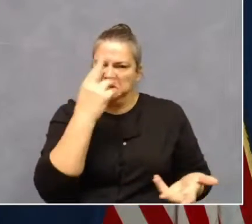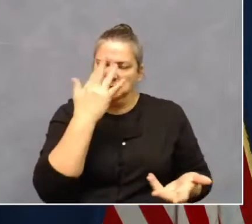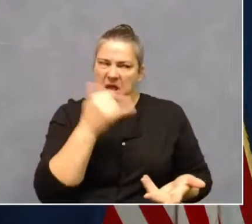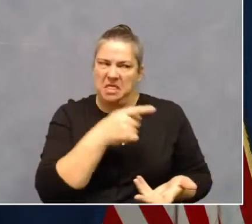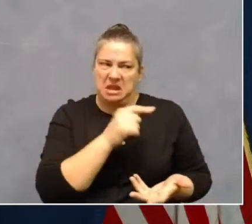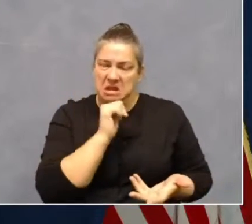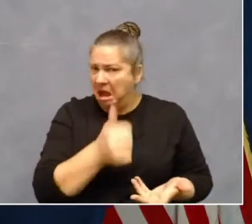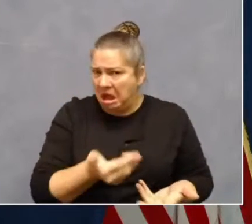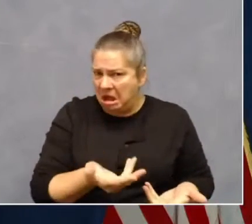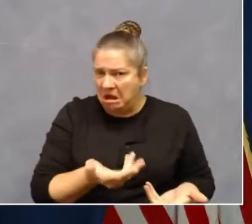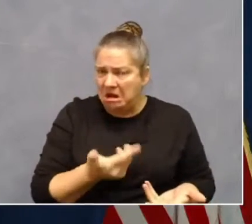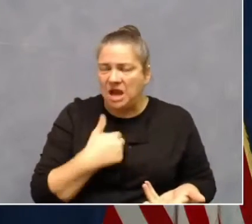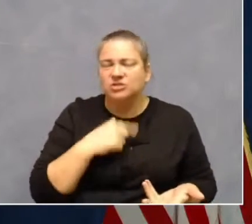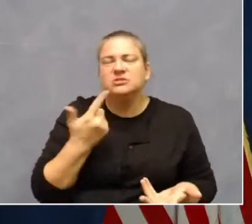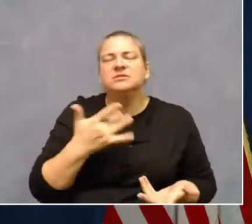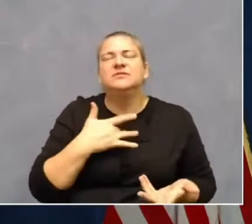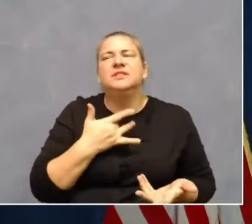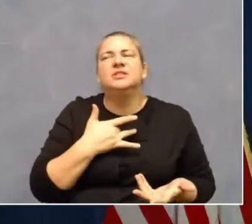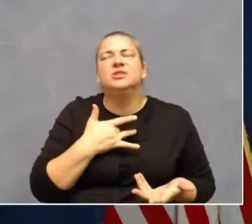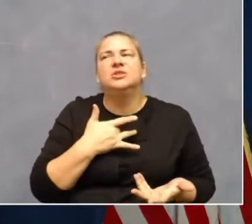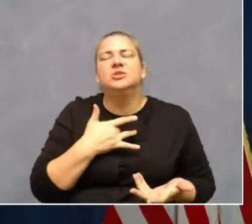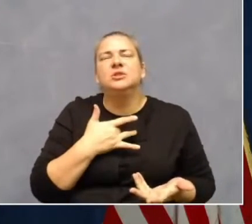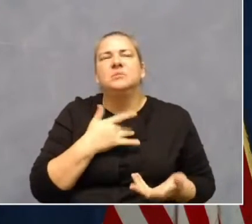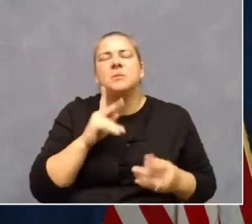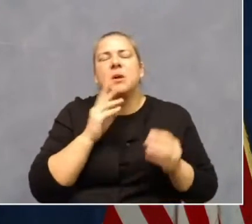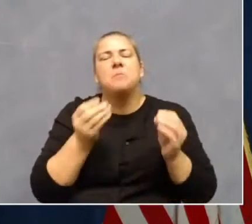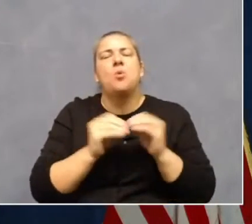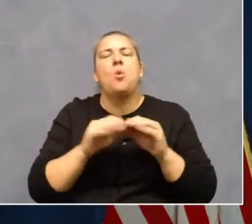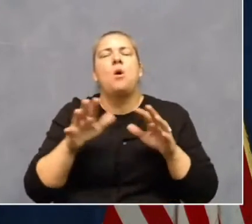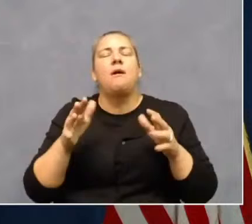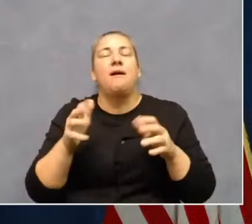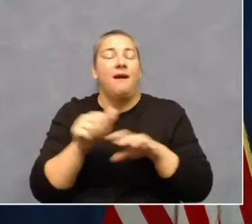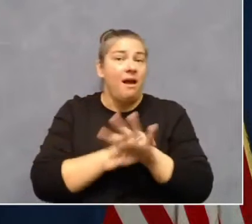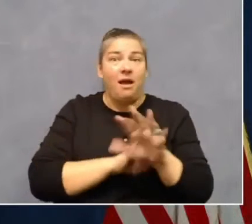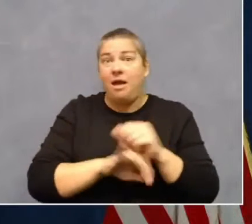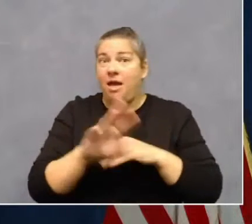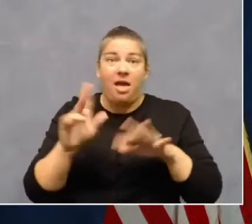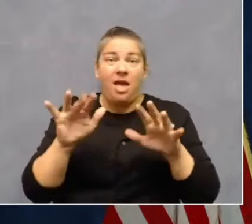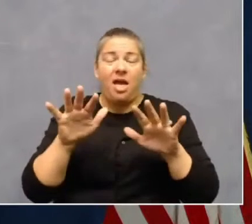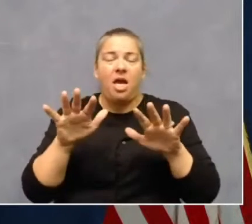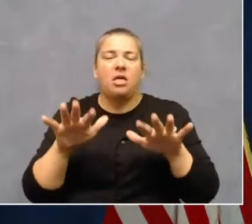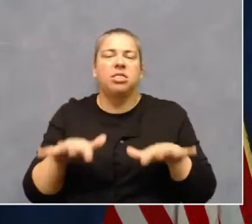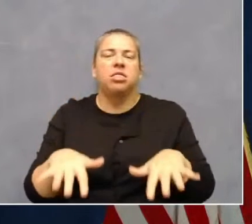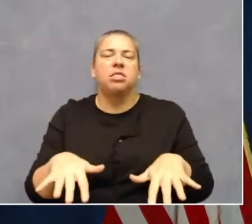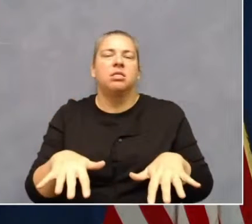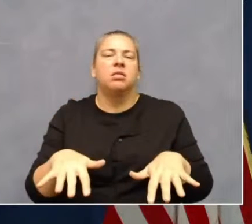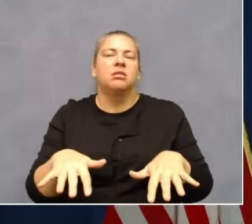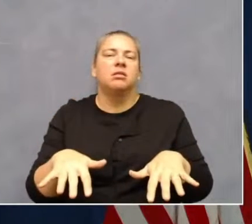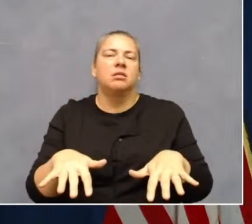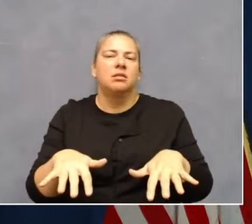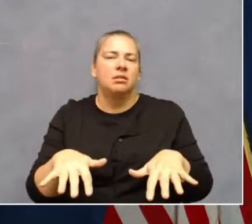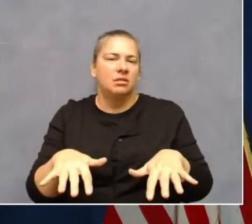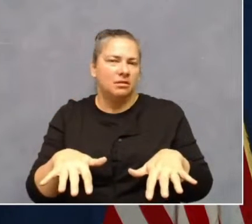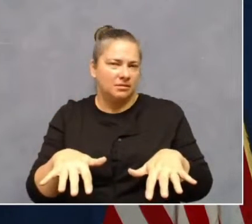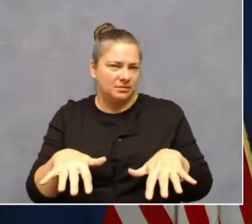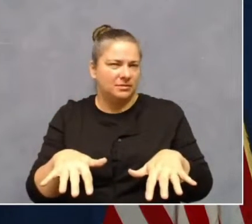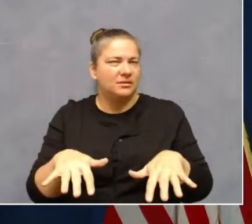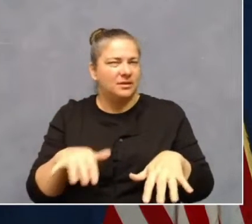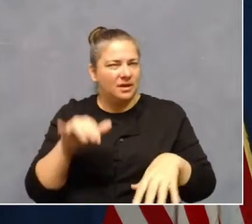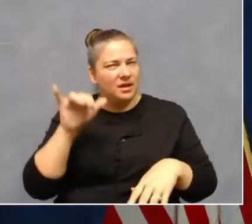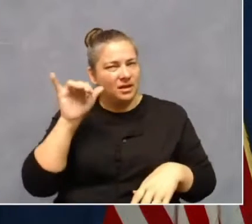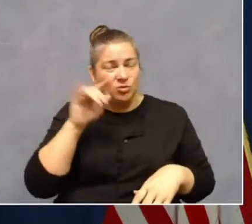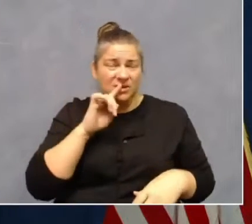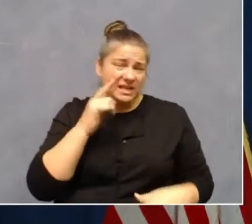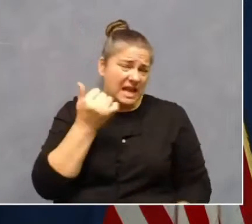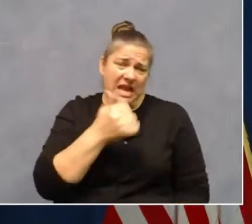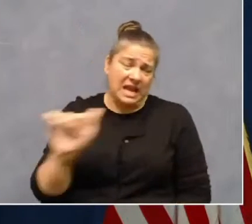us taking this virus more casually over the last couple months, and that could be anybody. It doesn't